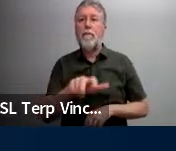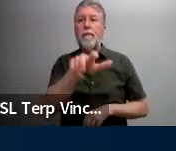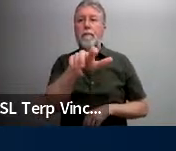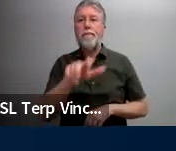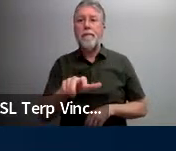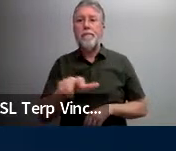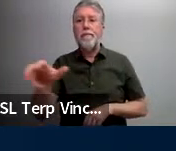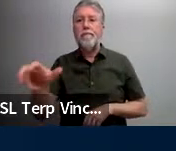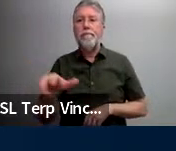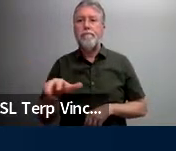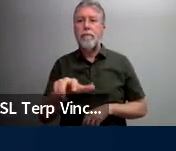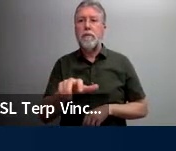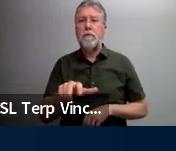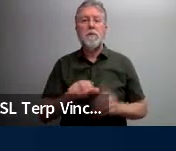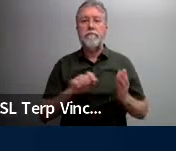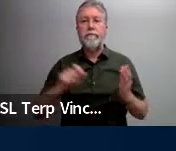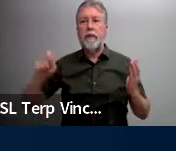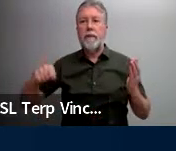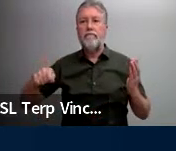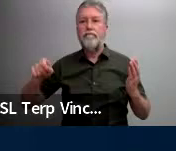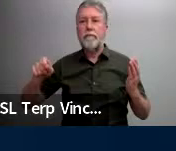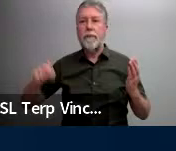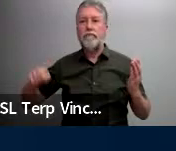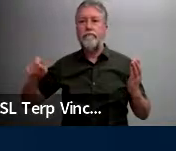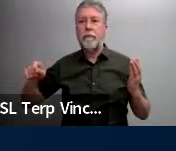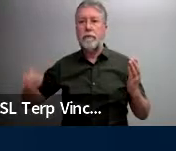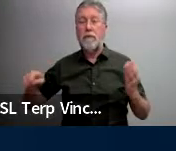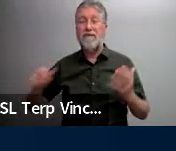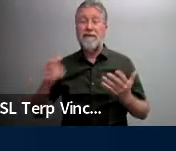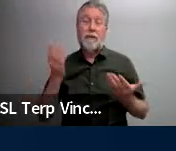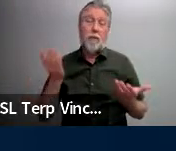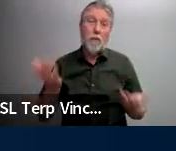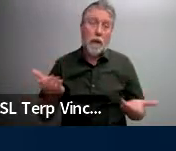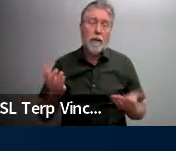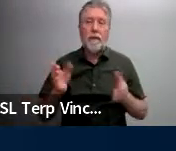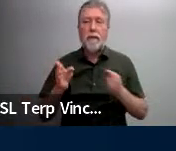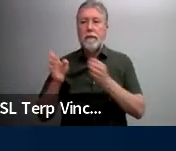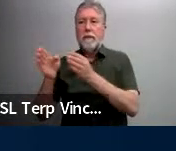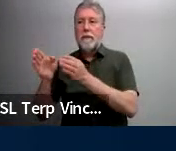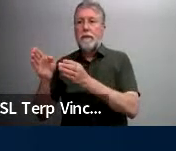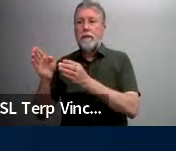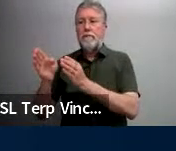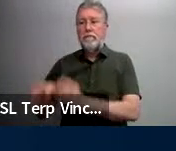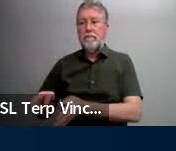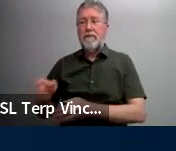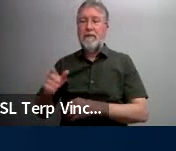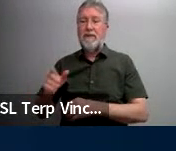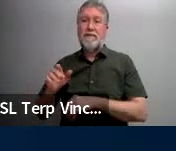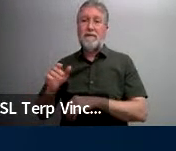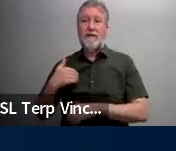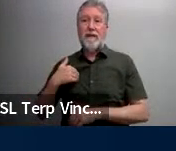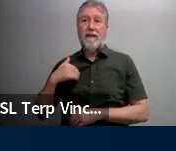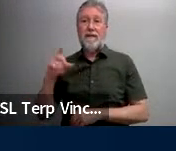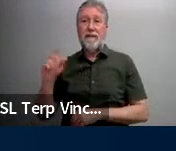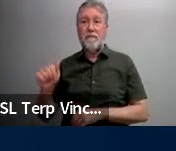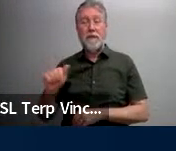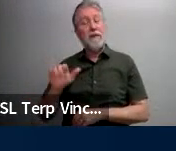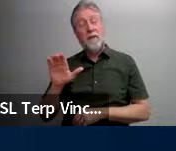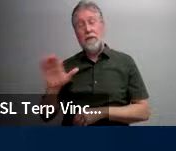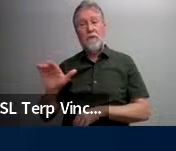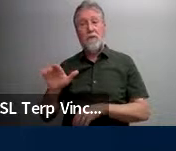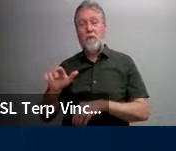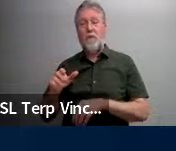could imagine that a disabled person might do their work in different